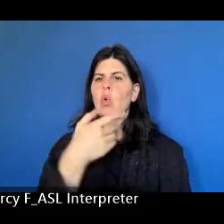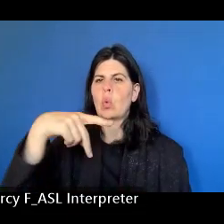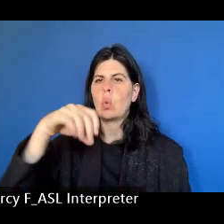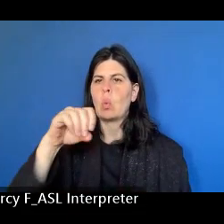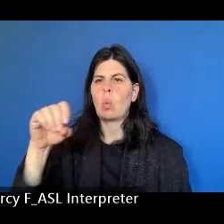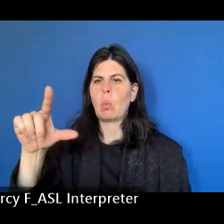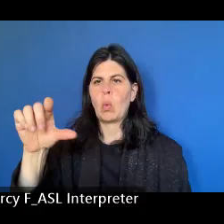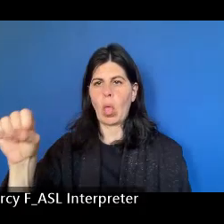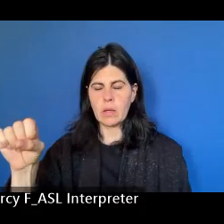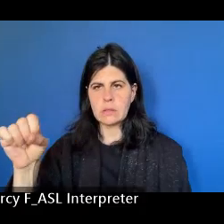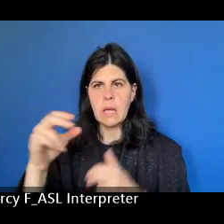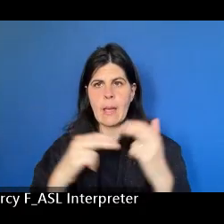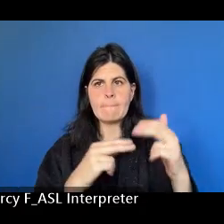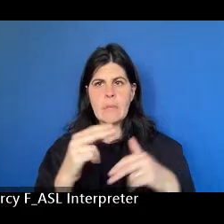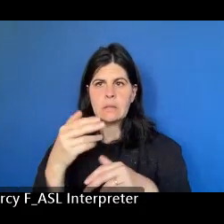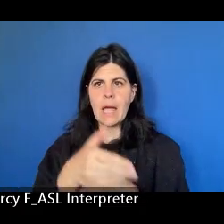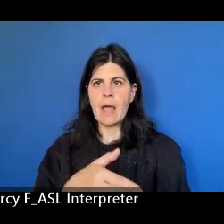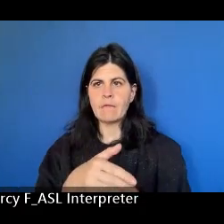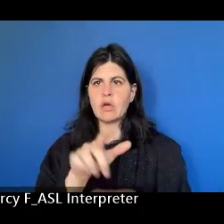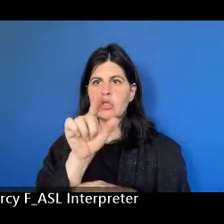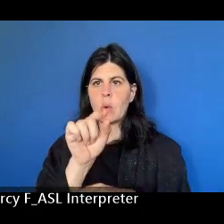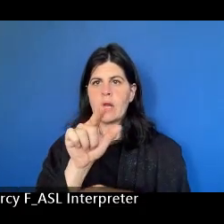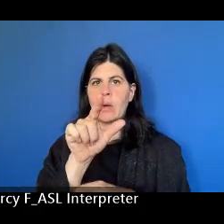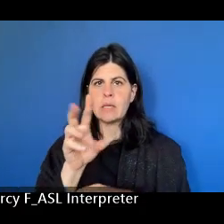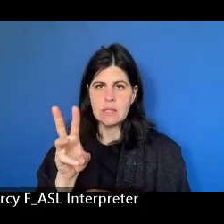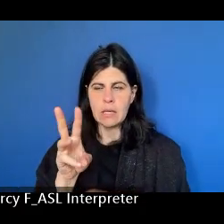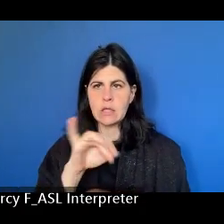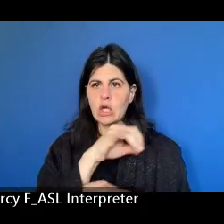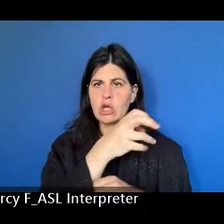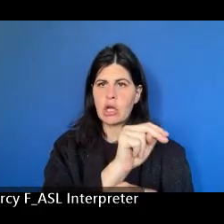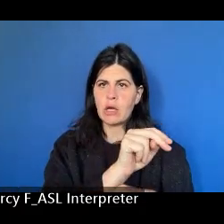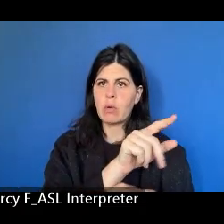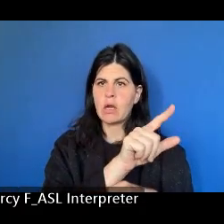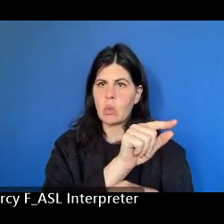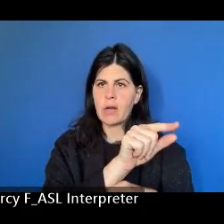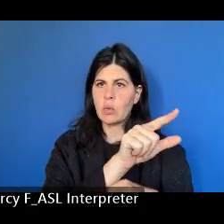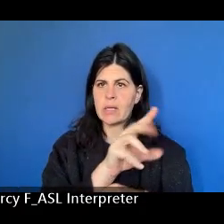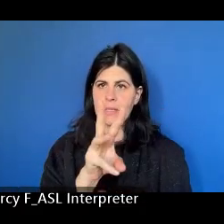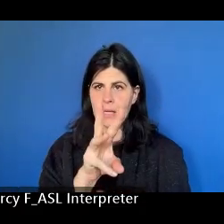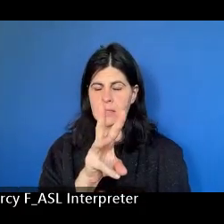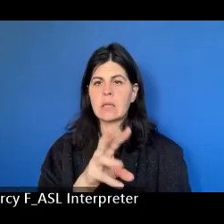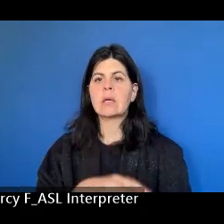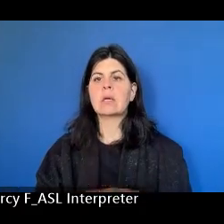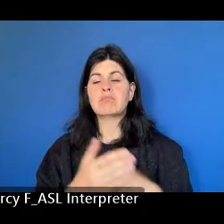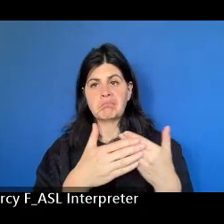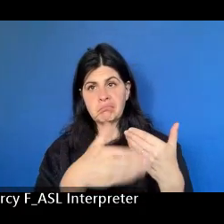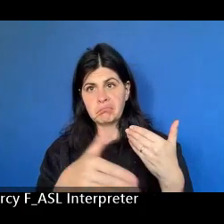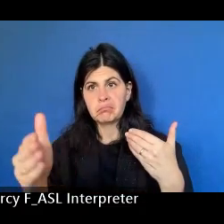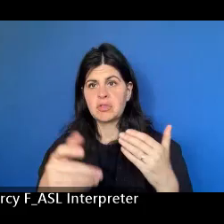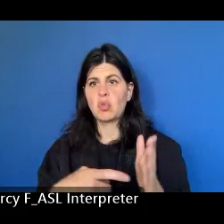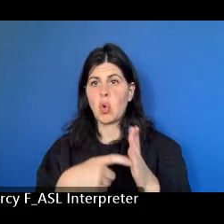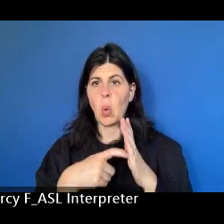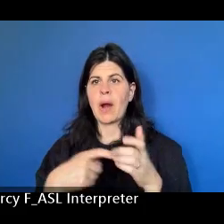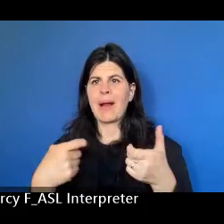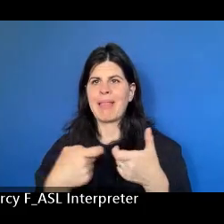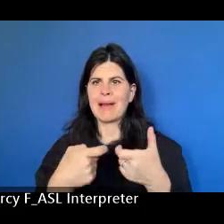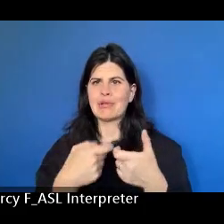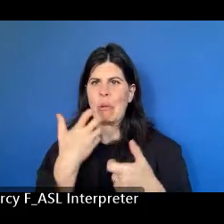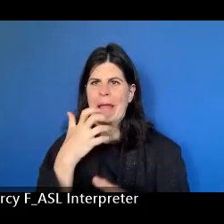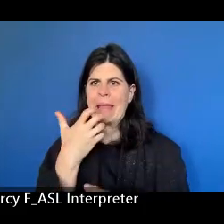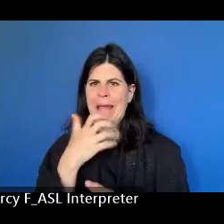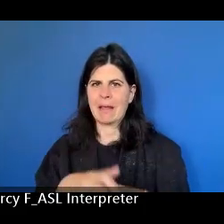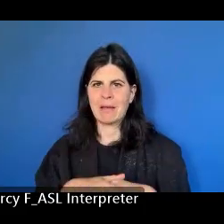built after 2026, January 2026 forward, require electrical heating.